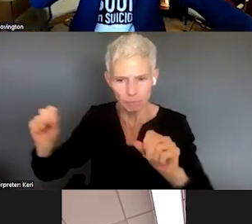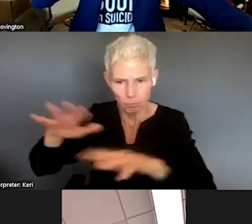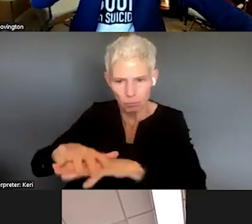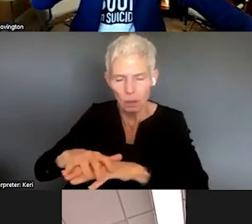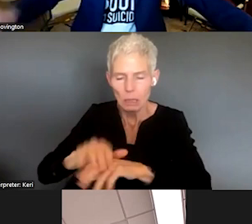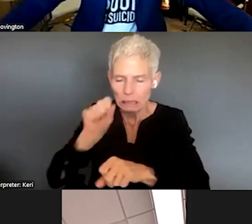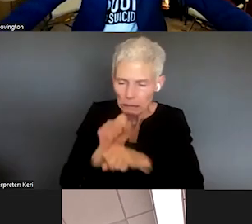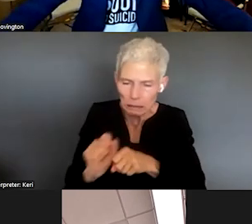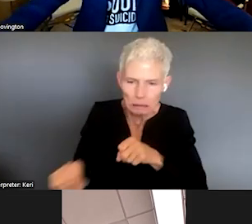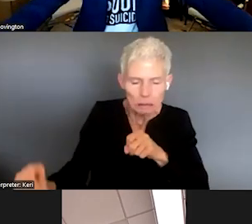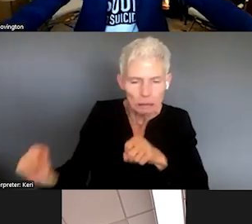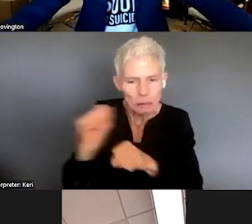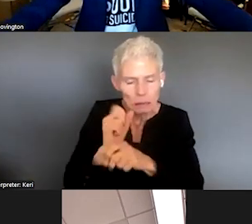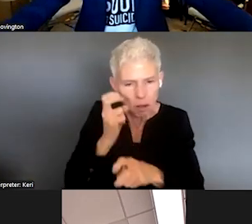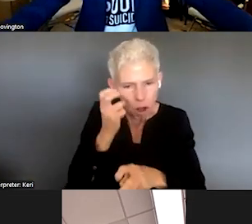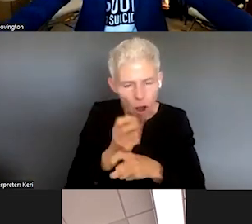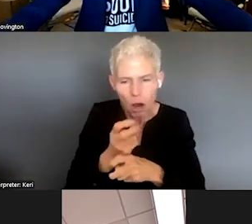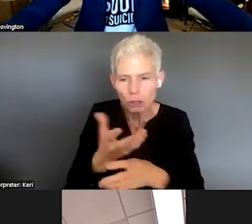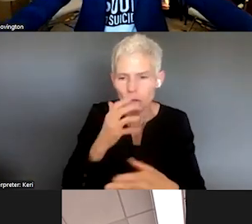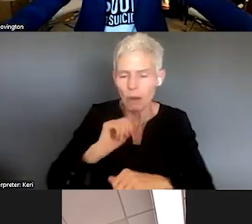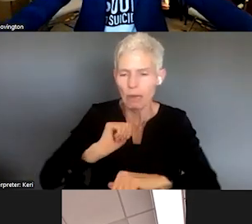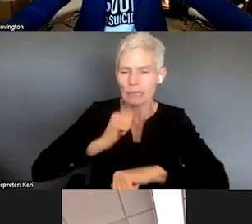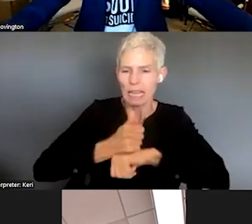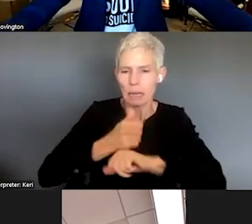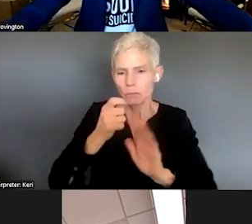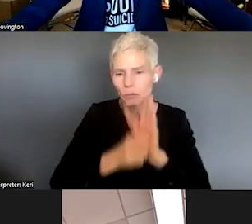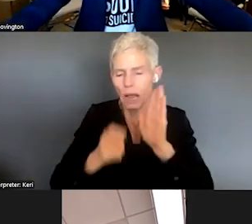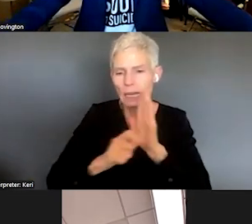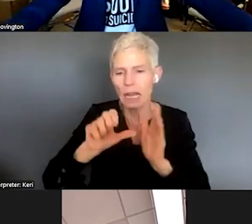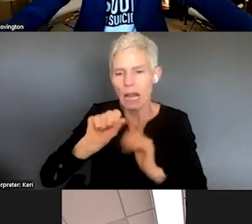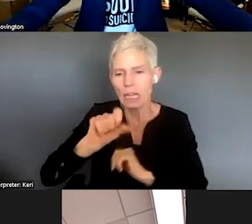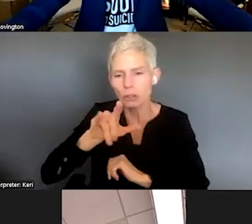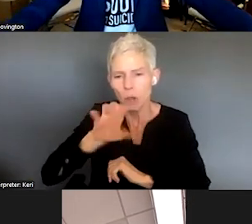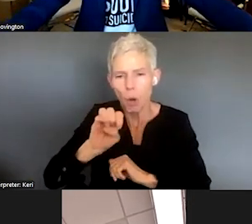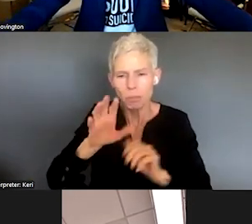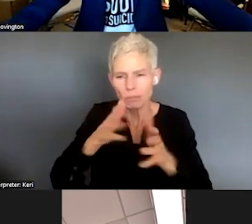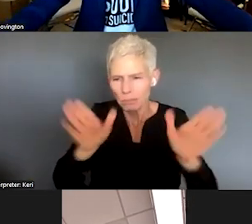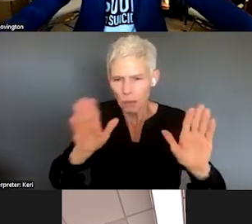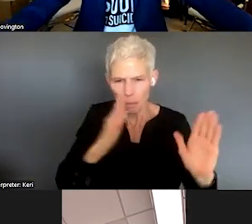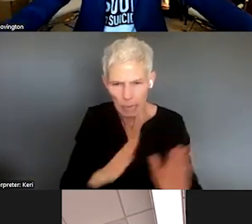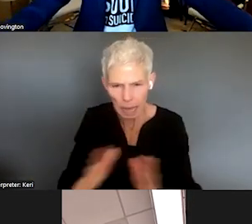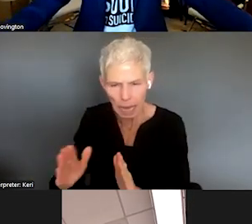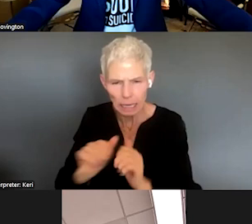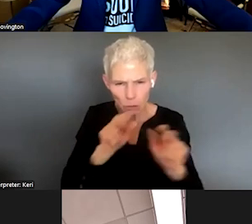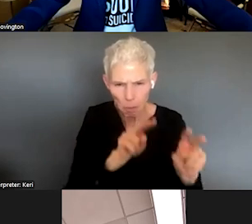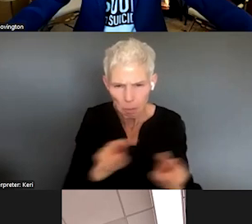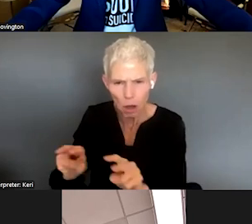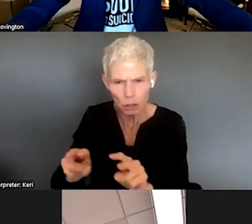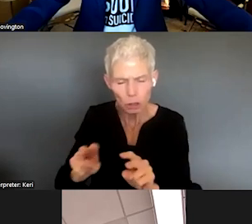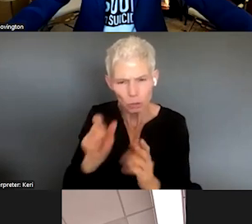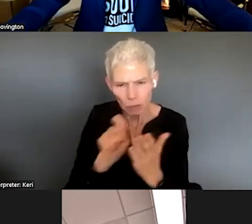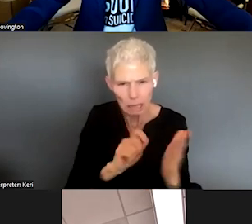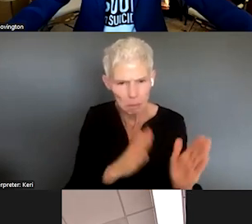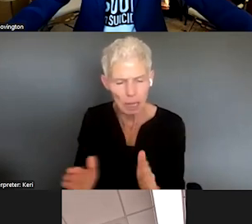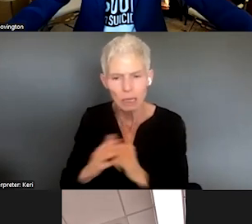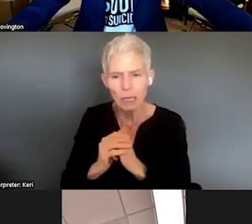intensively on a scoping plan and monitoring plan to help us do a better job of tracking